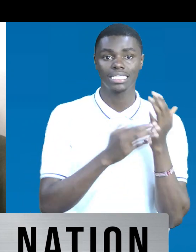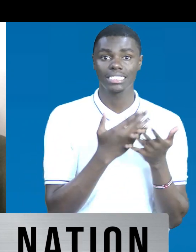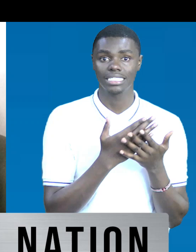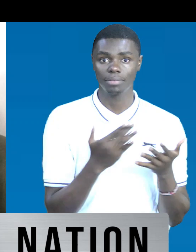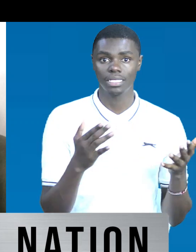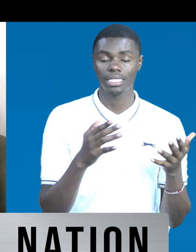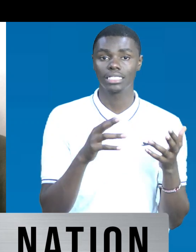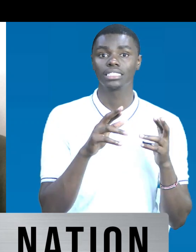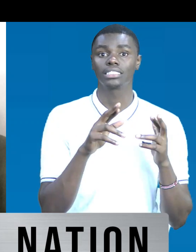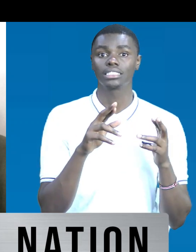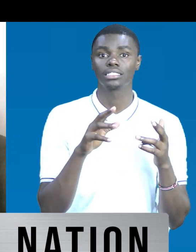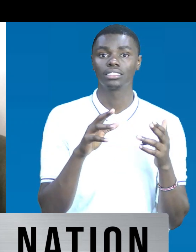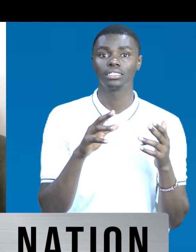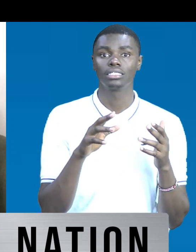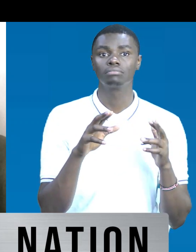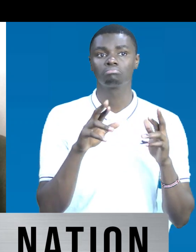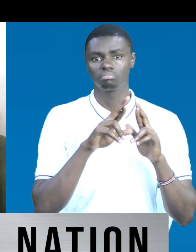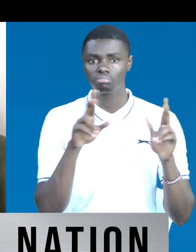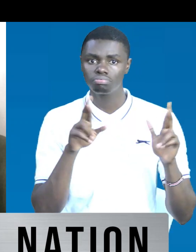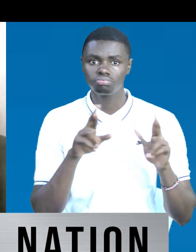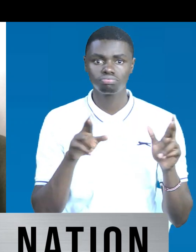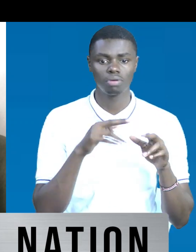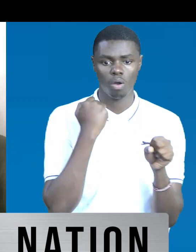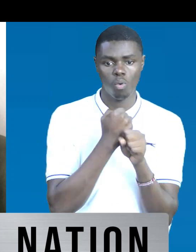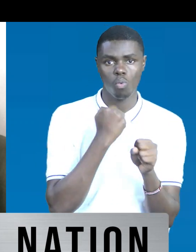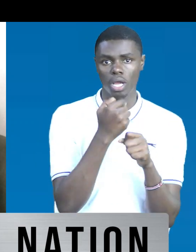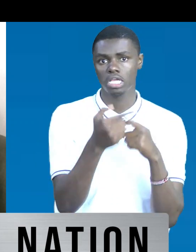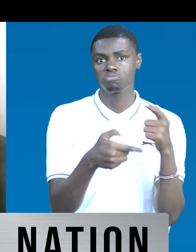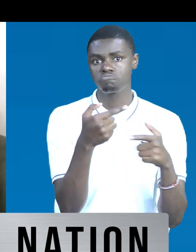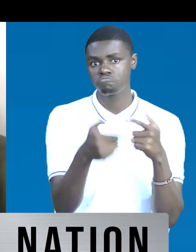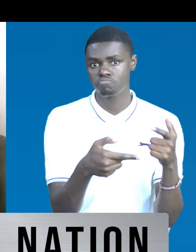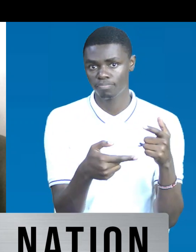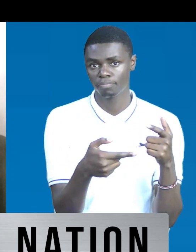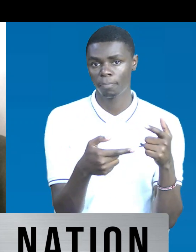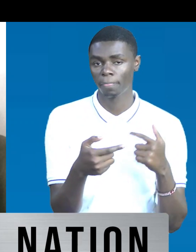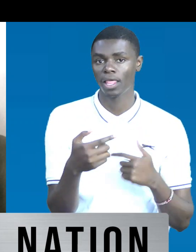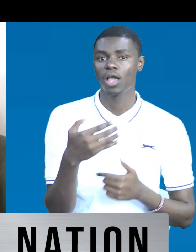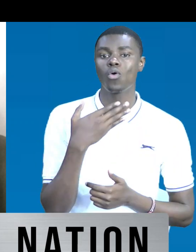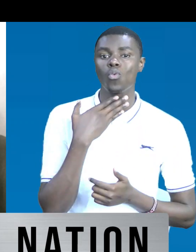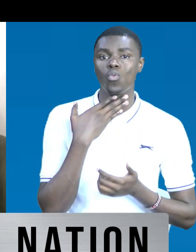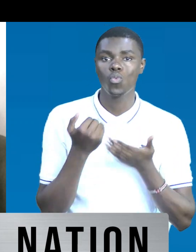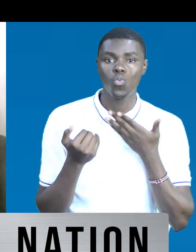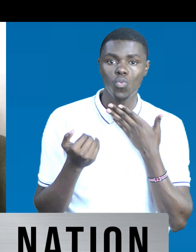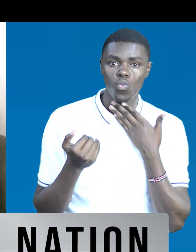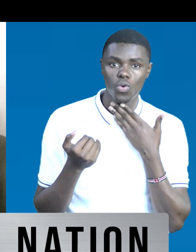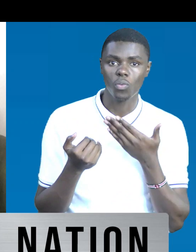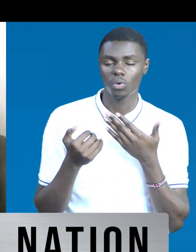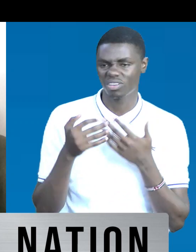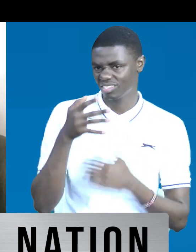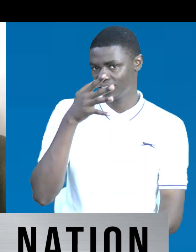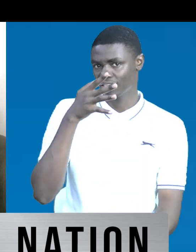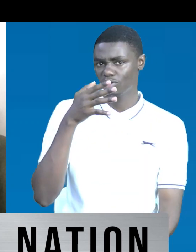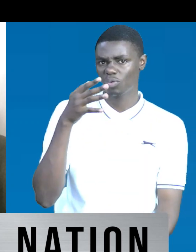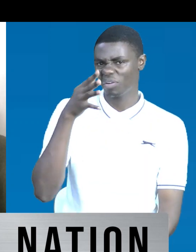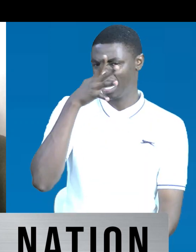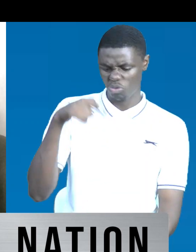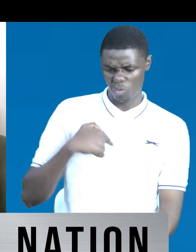is already in the pipeline. It's working, even though we won't lie to ourselves